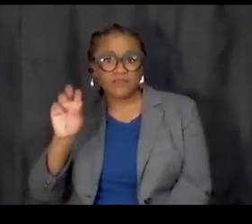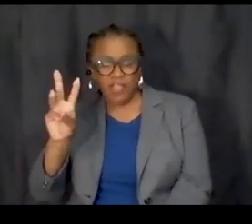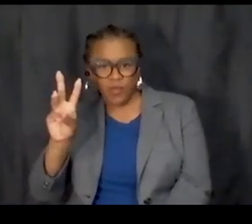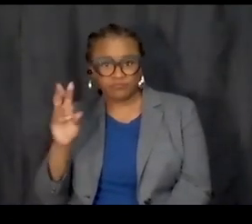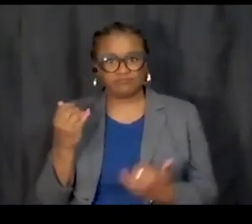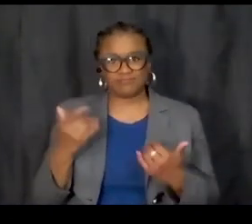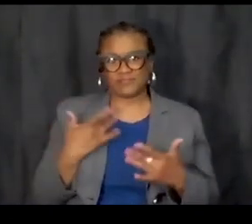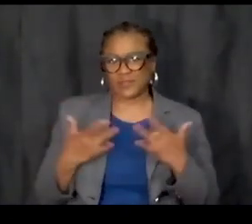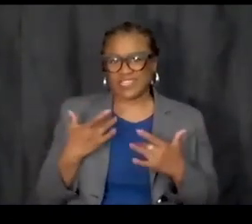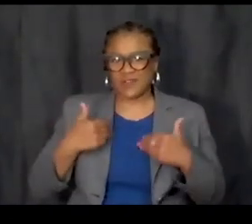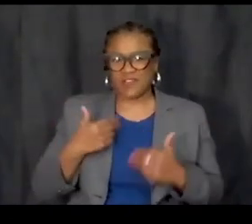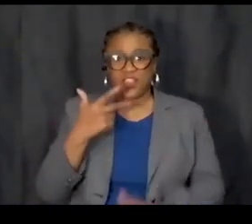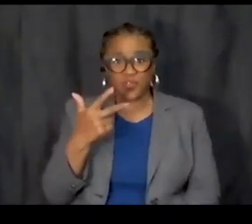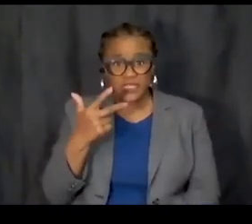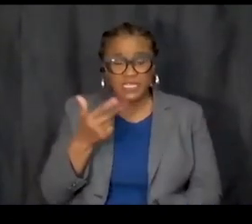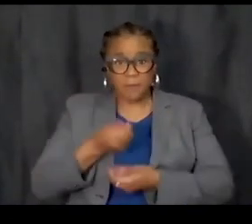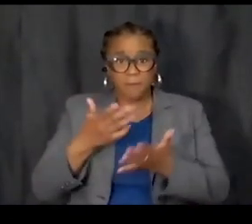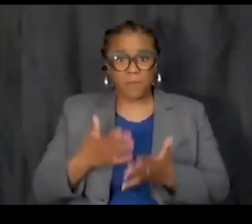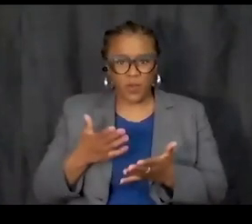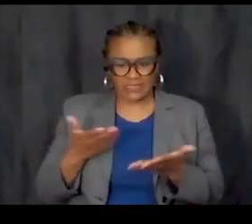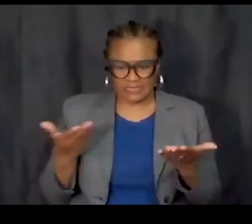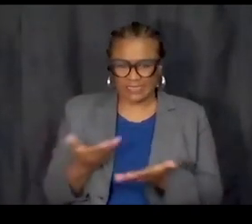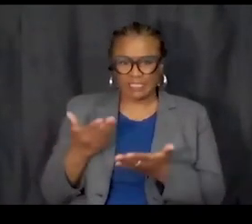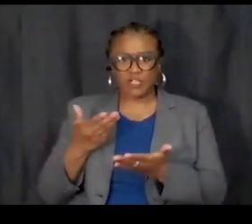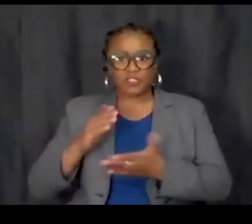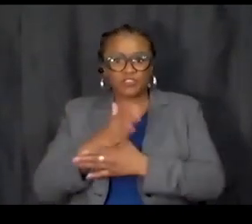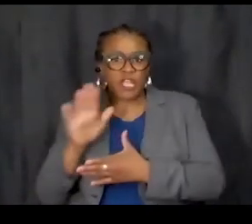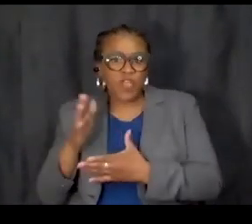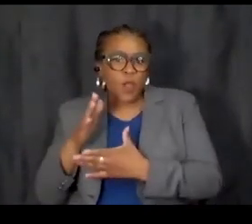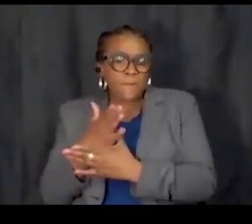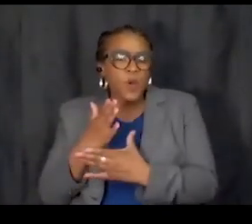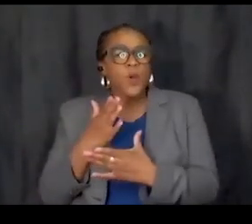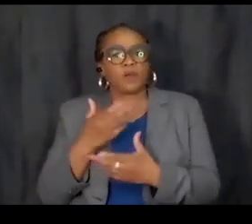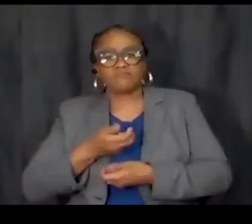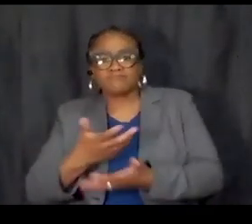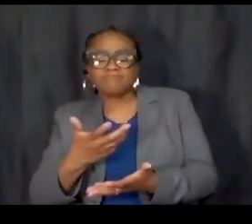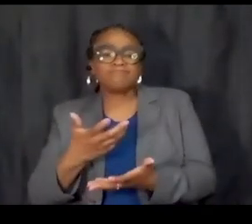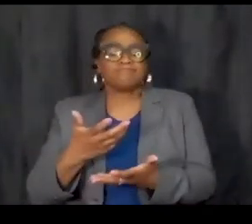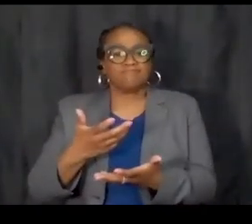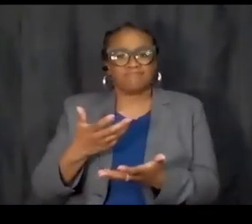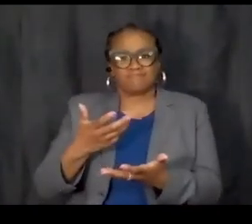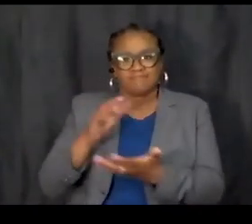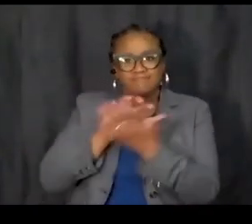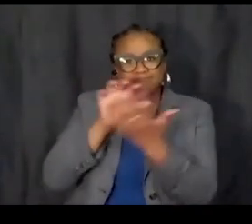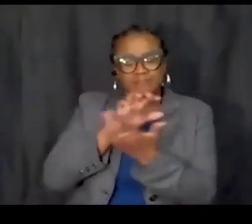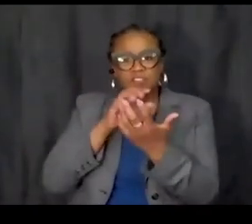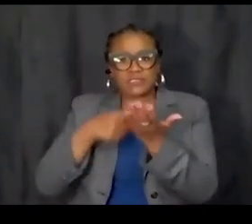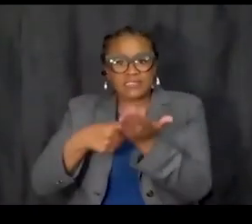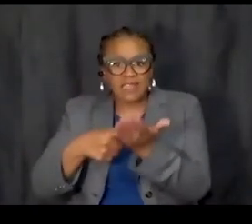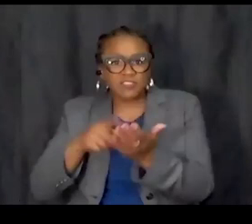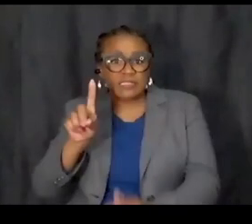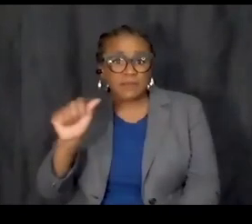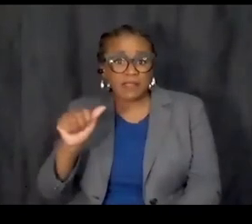poets share their work and have an intersectional discussion around disability poetics. I'll start off by doing a